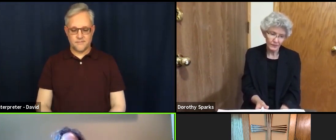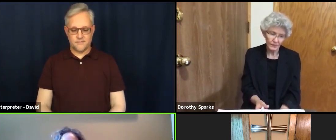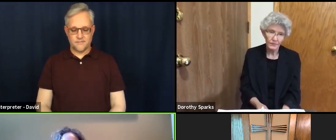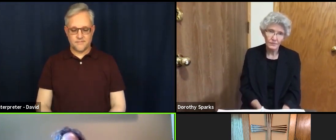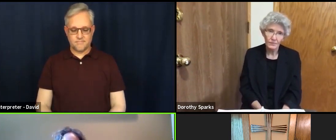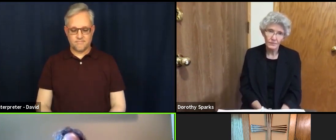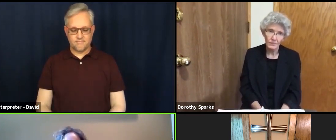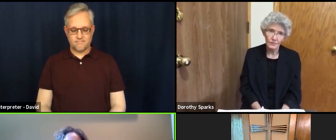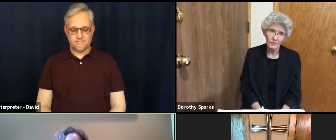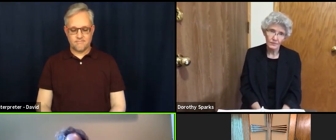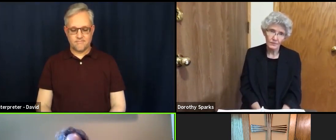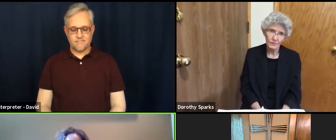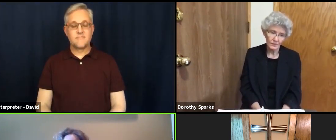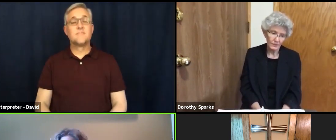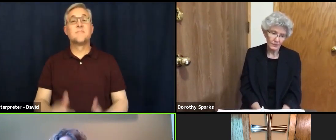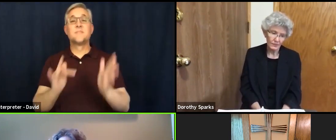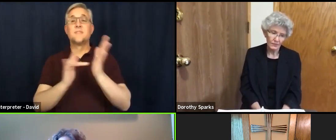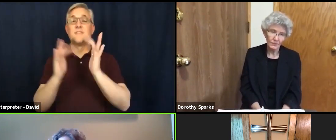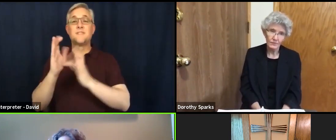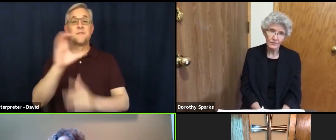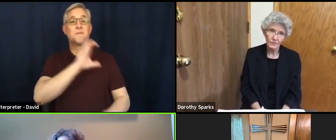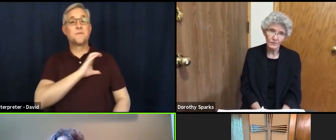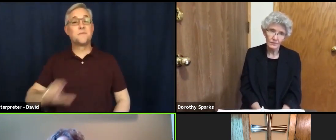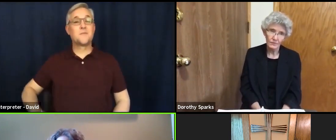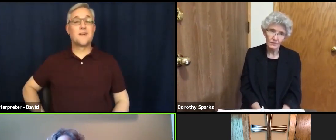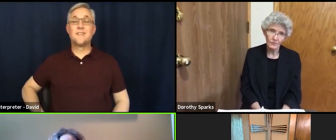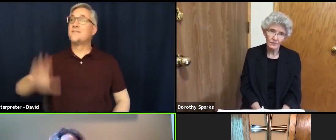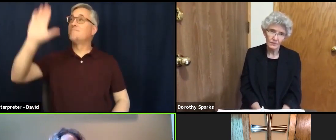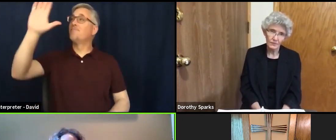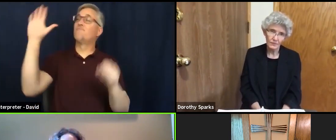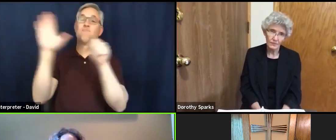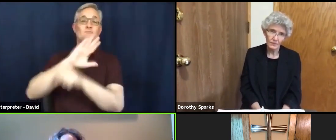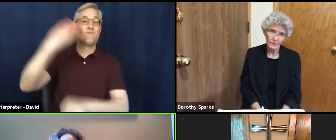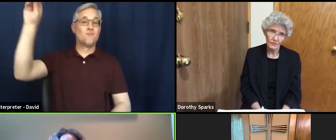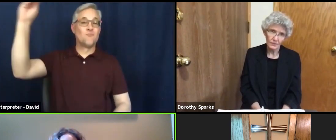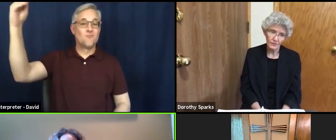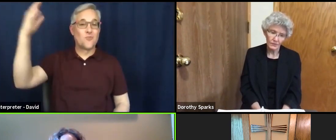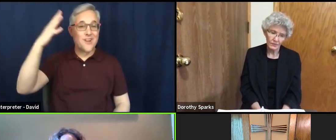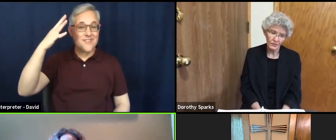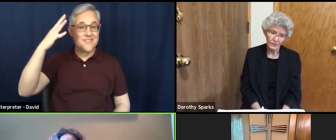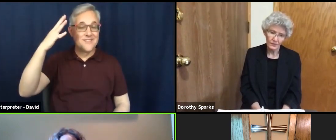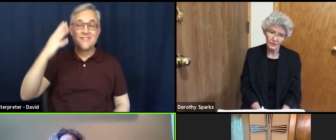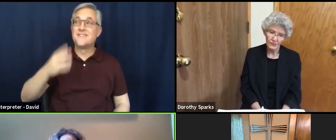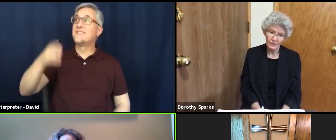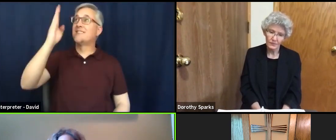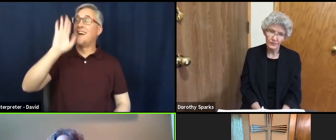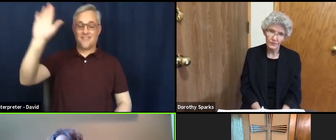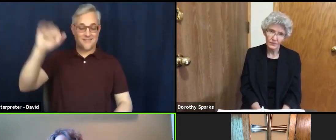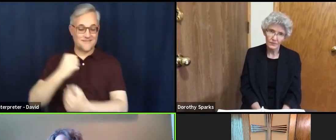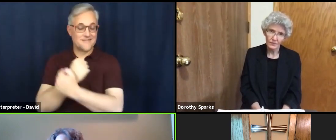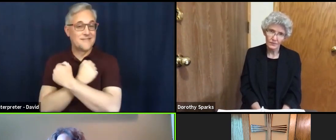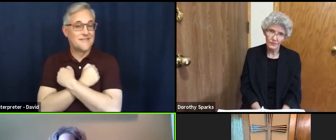The grace of our Lord Jesus Christ, the love of God,